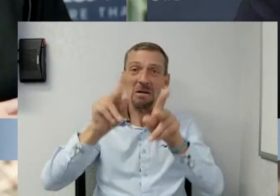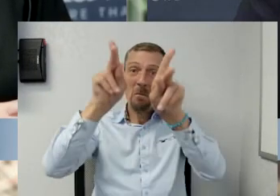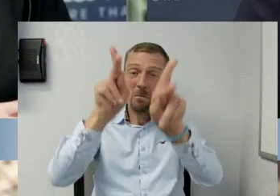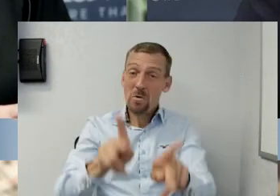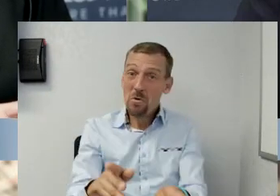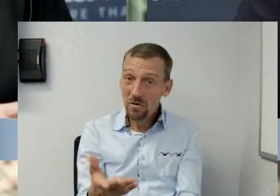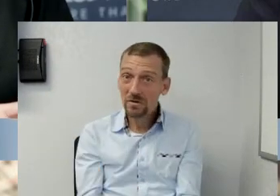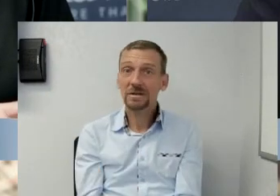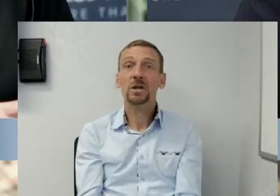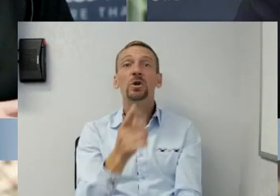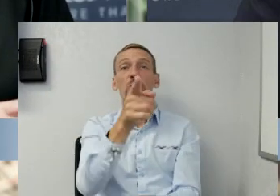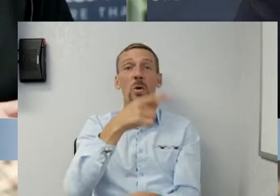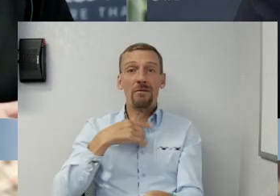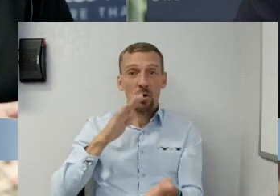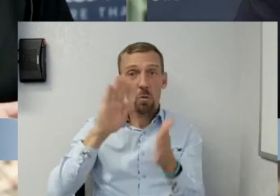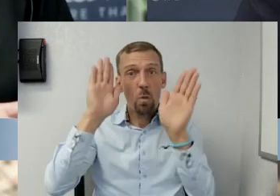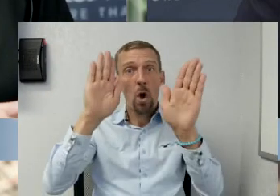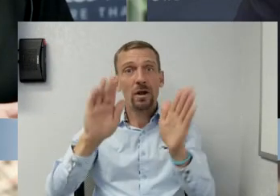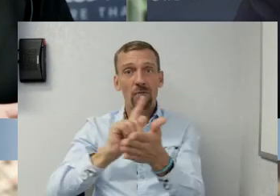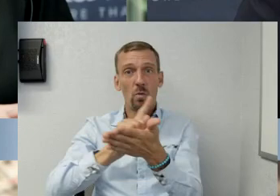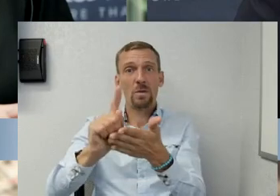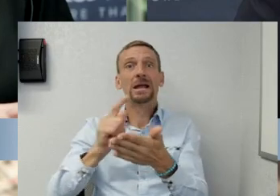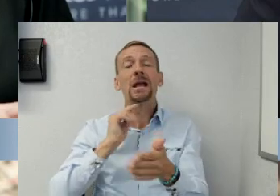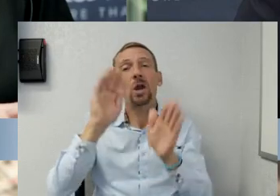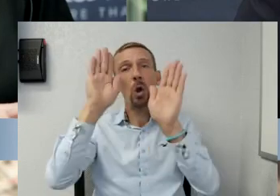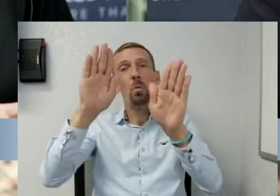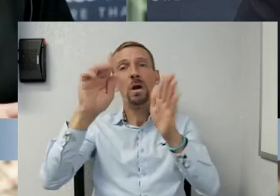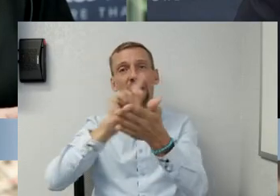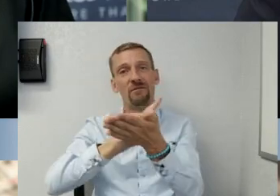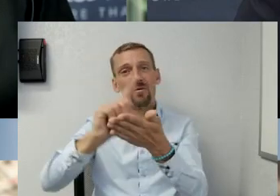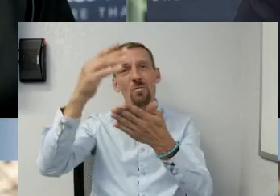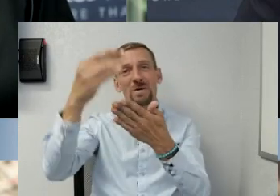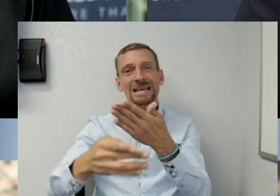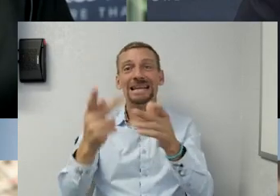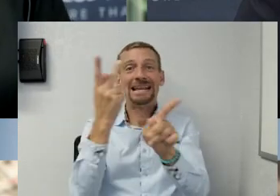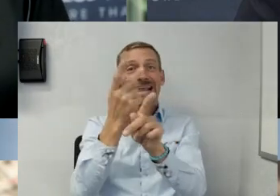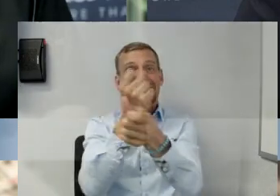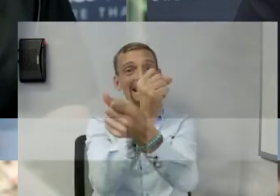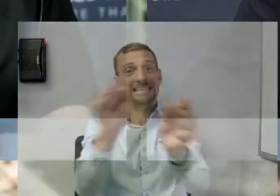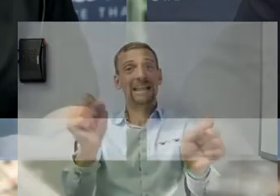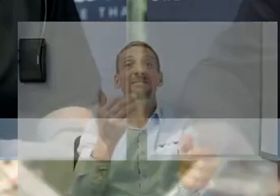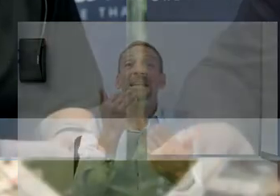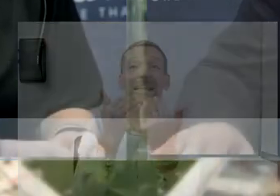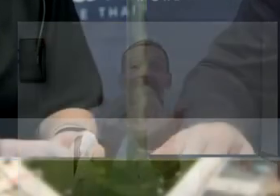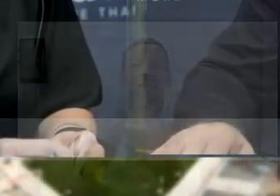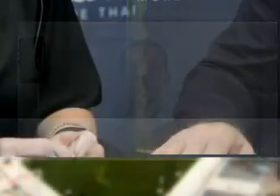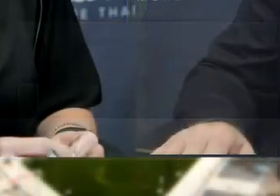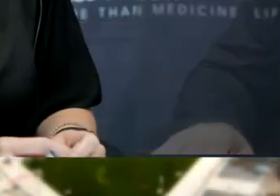and you have a great week and a good upcoming weekend. Stay safe. Thank you.